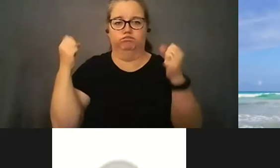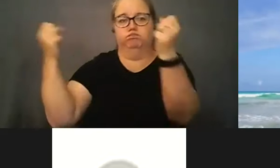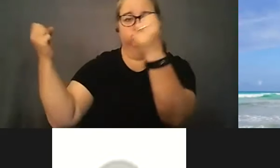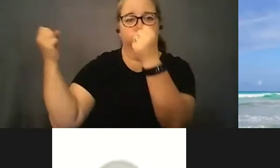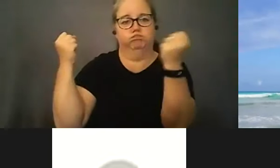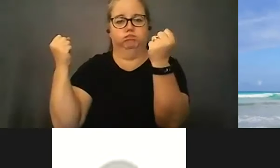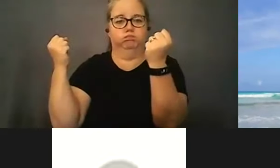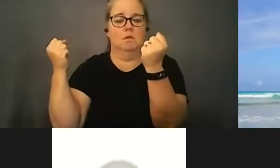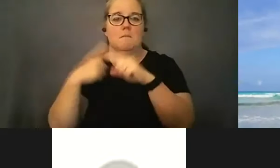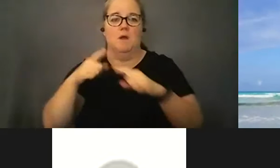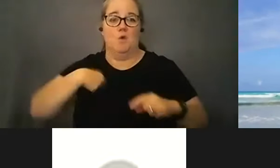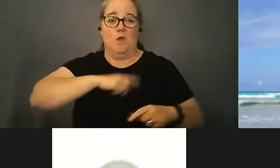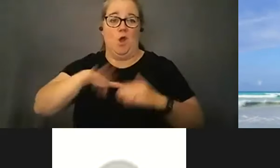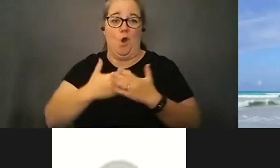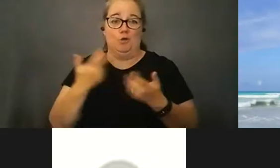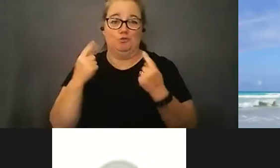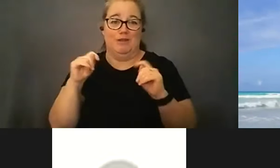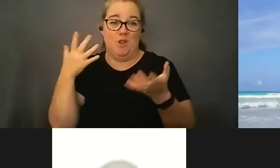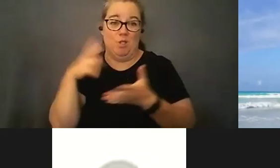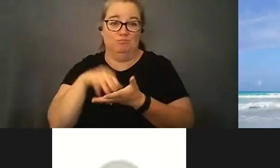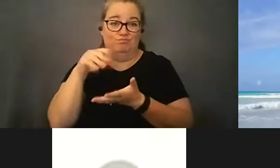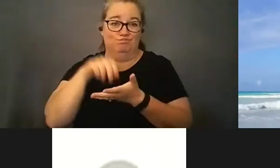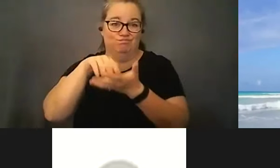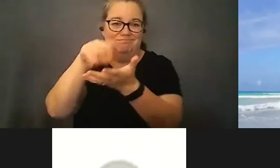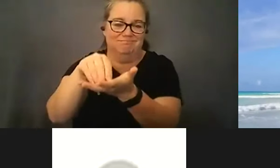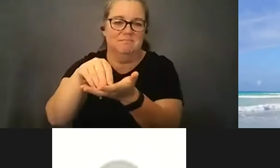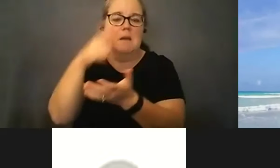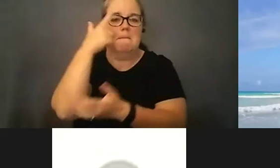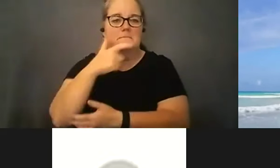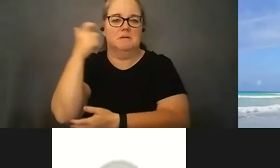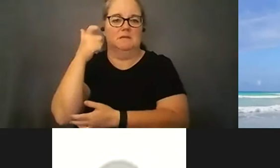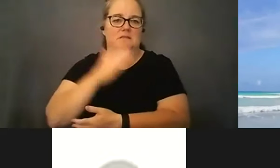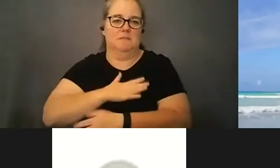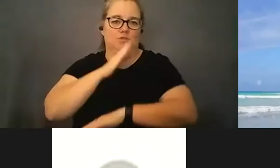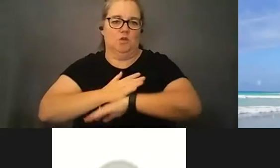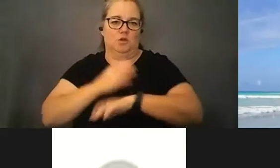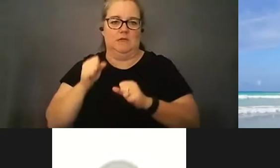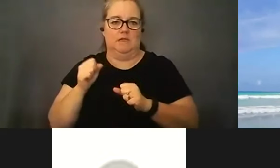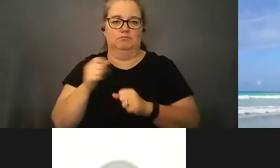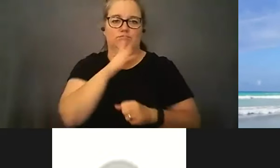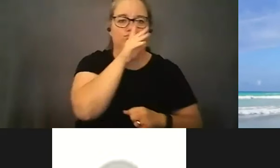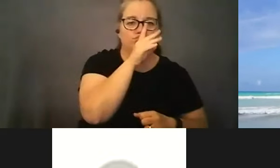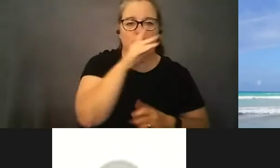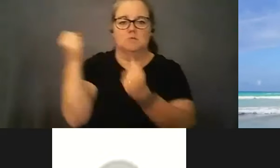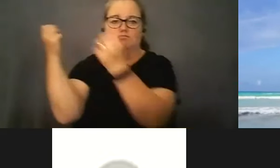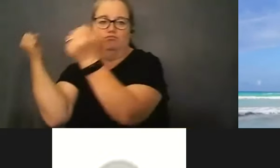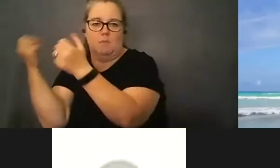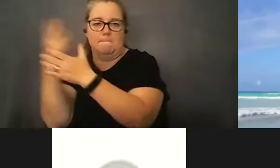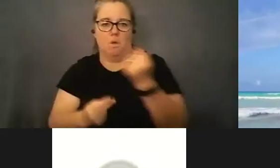quickly learn it, since she can do both now, but we will have to